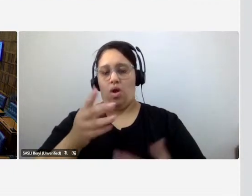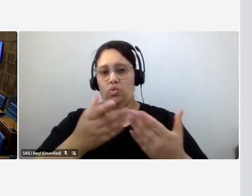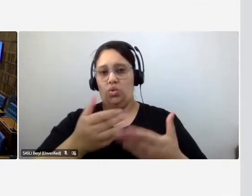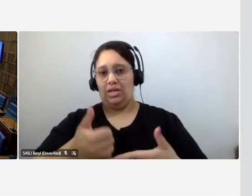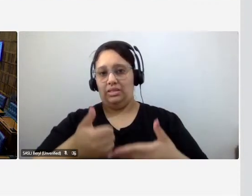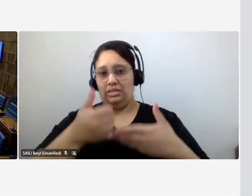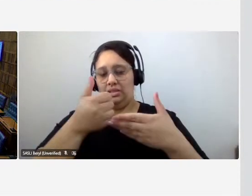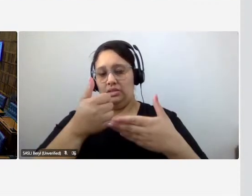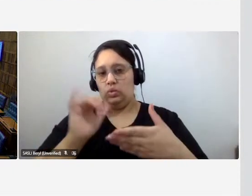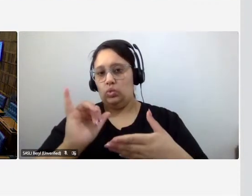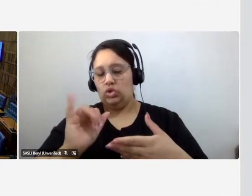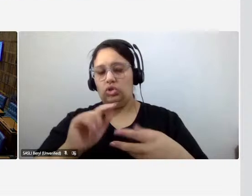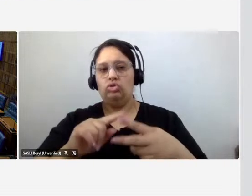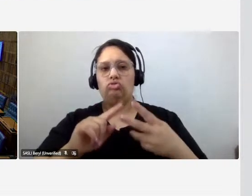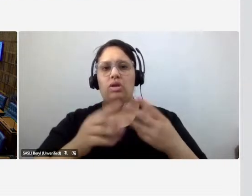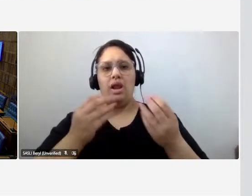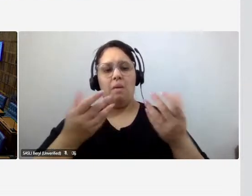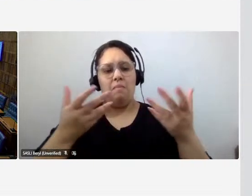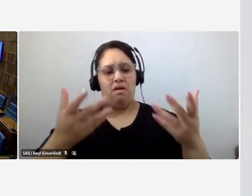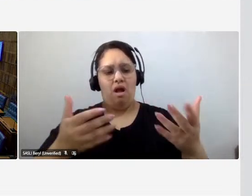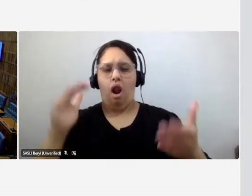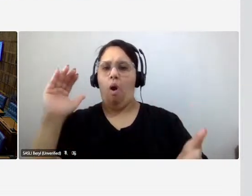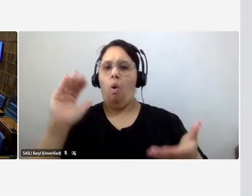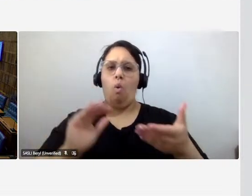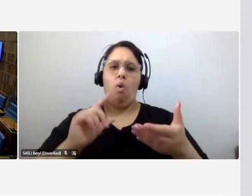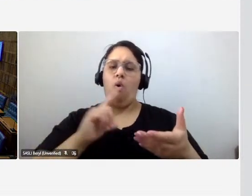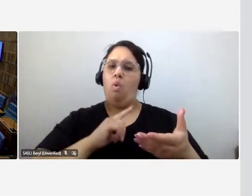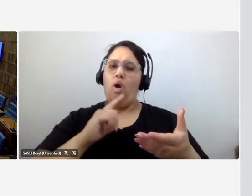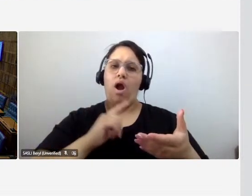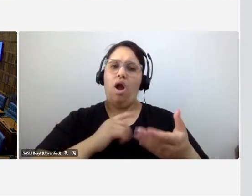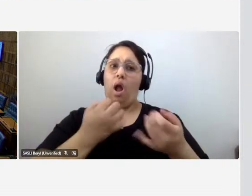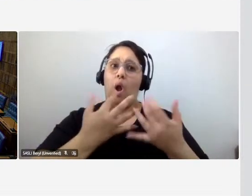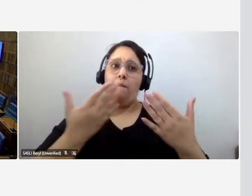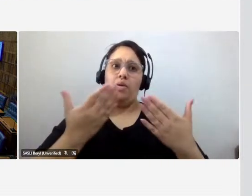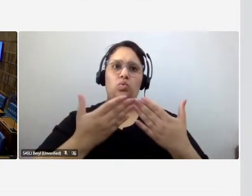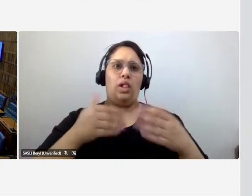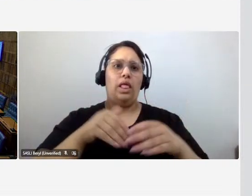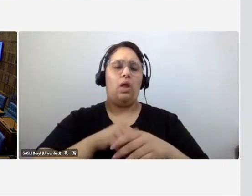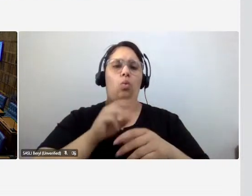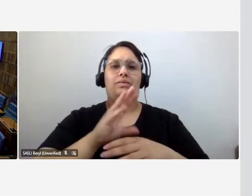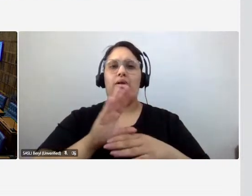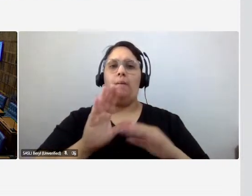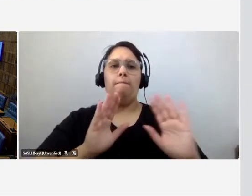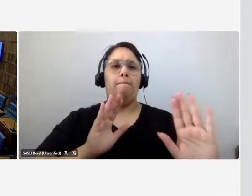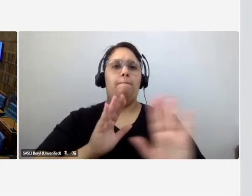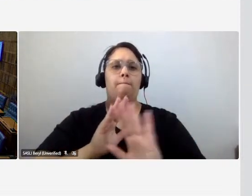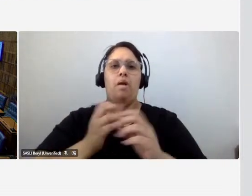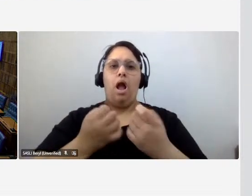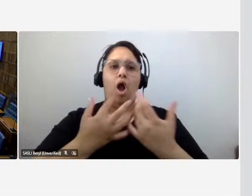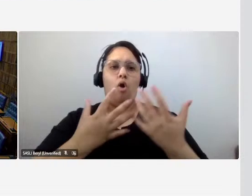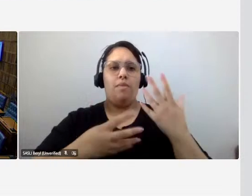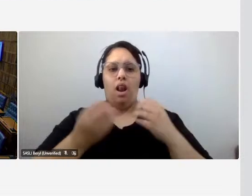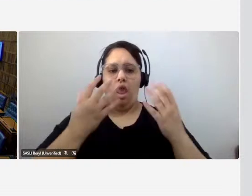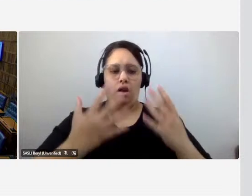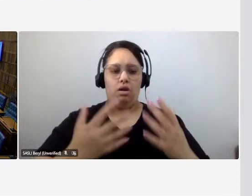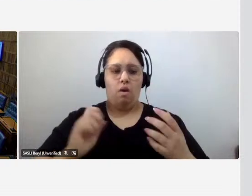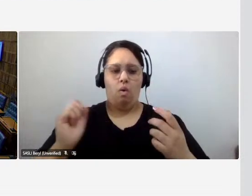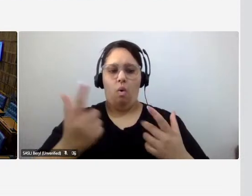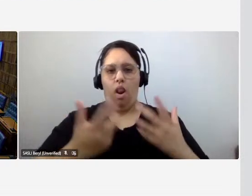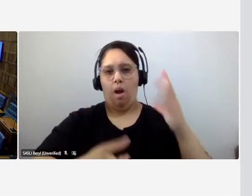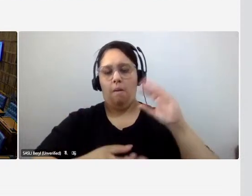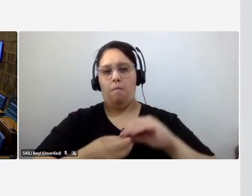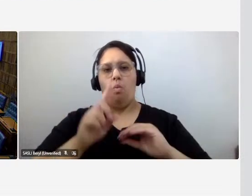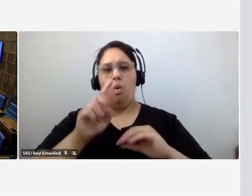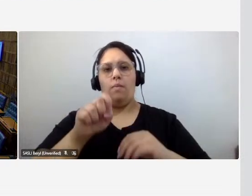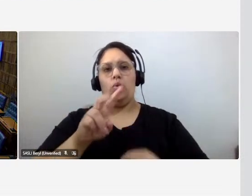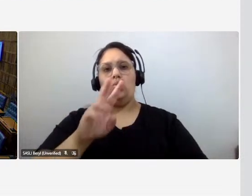assisted? This number is extremely low considering the number of schools within the Western Cape and number of learners of almost 1.2